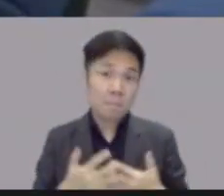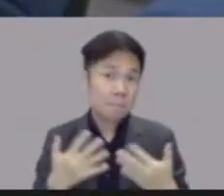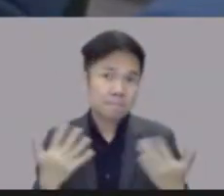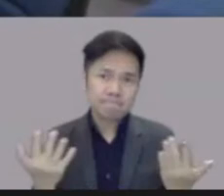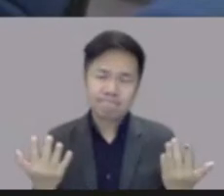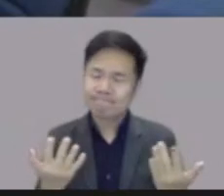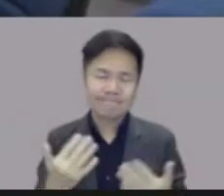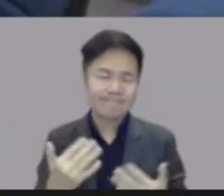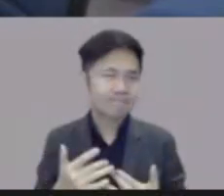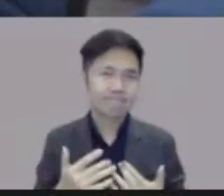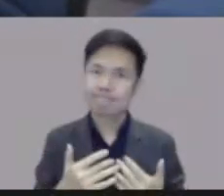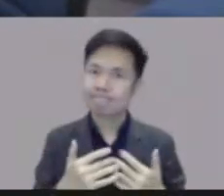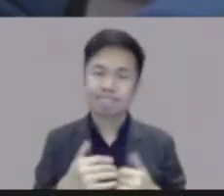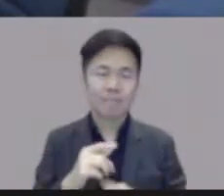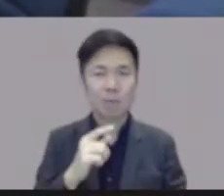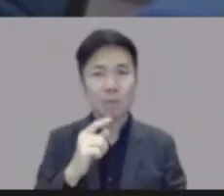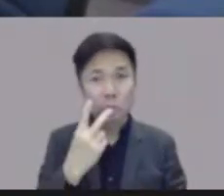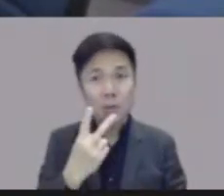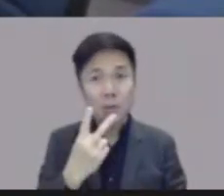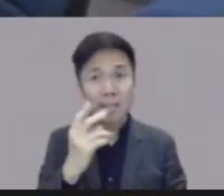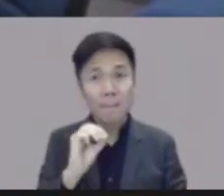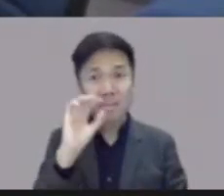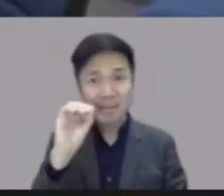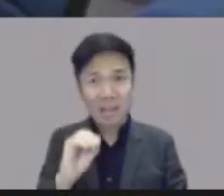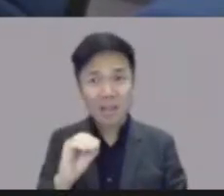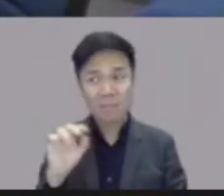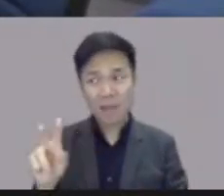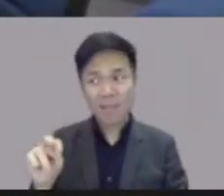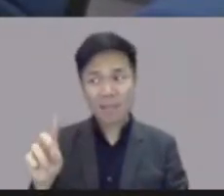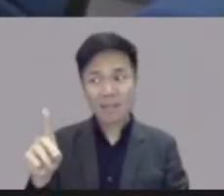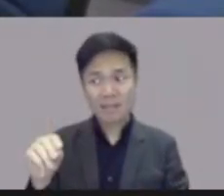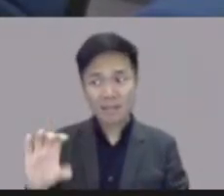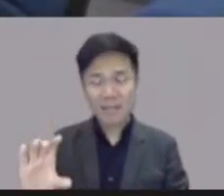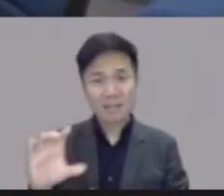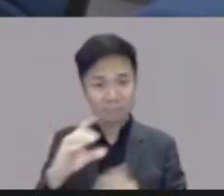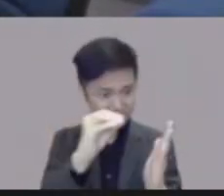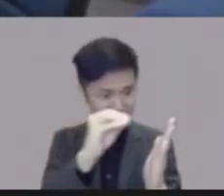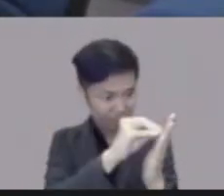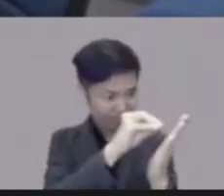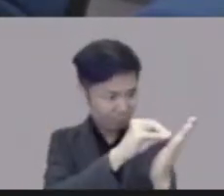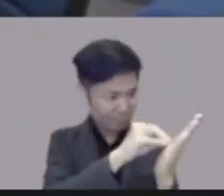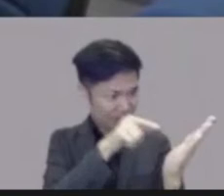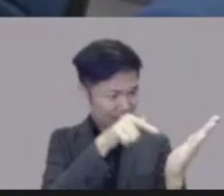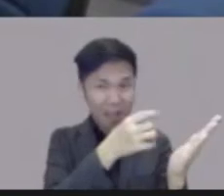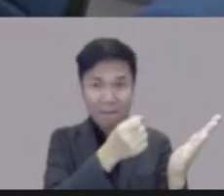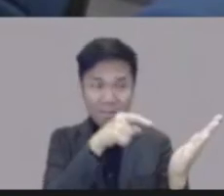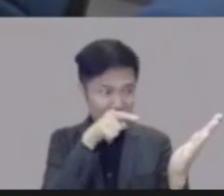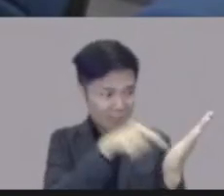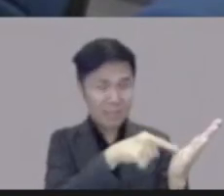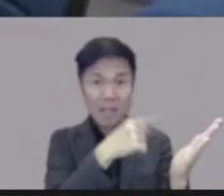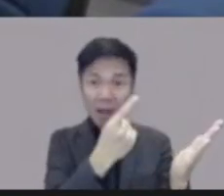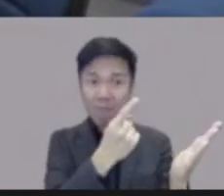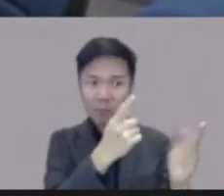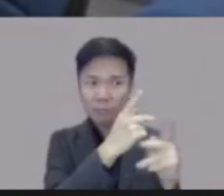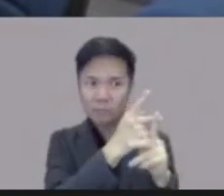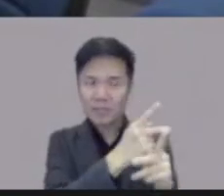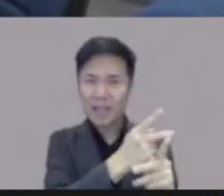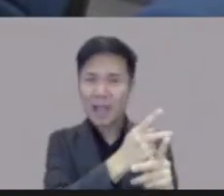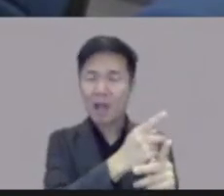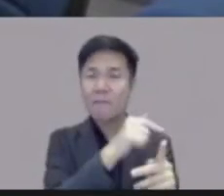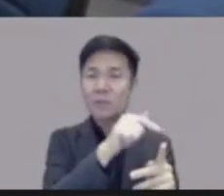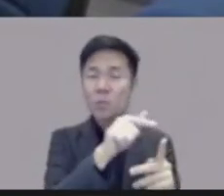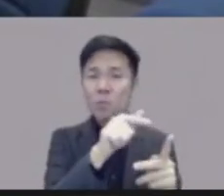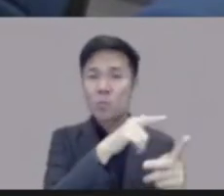ndcs have a blue component and while we continue to talk about nature-based Solutions most national